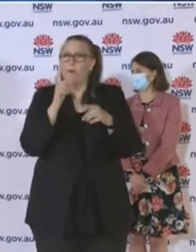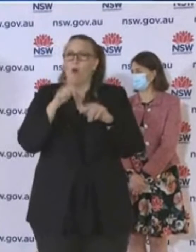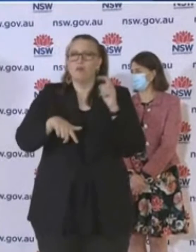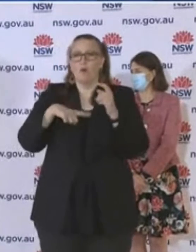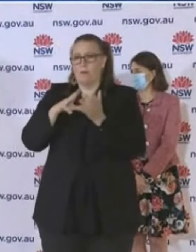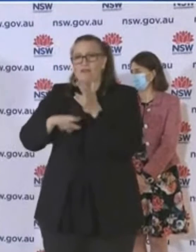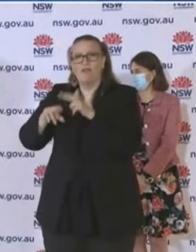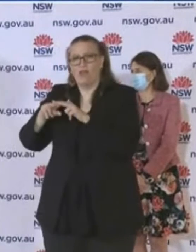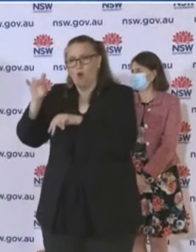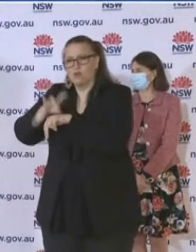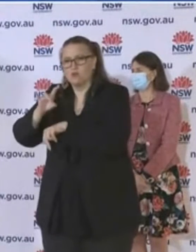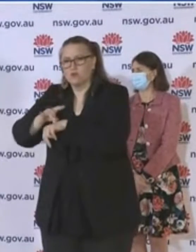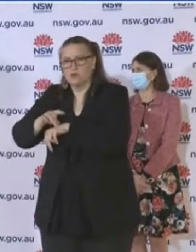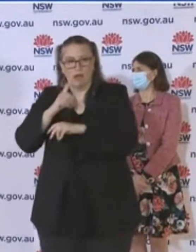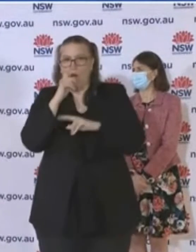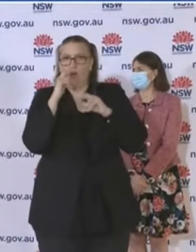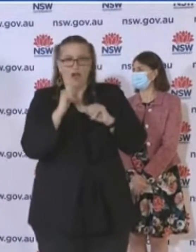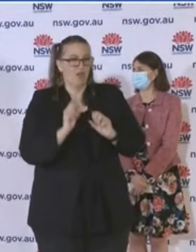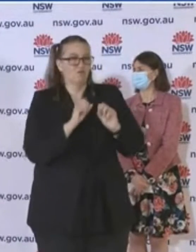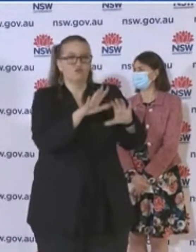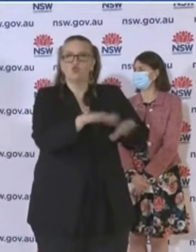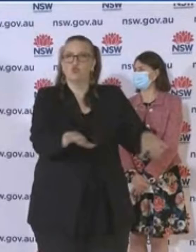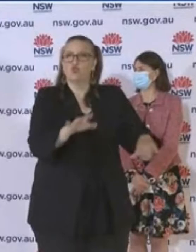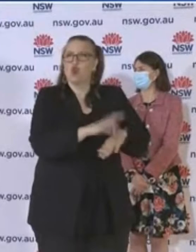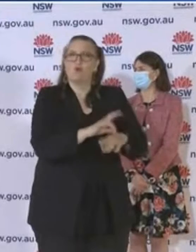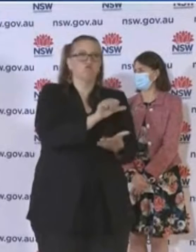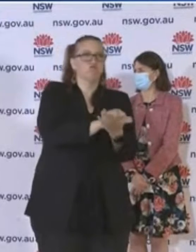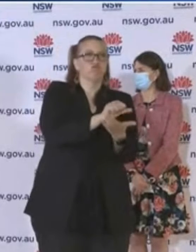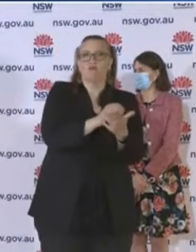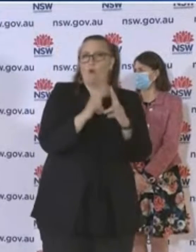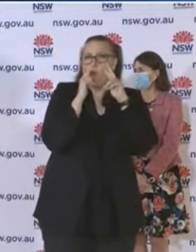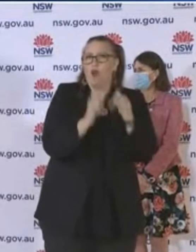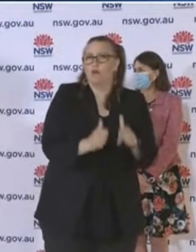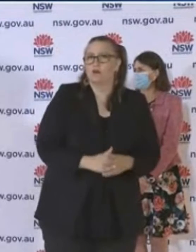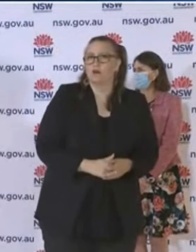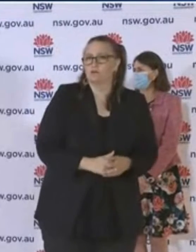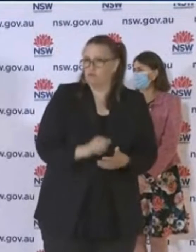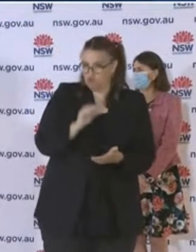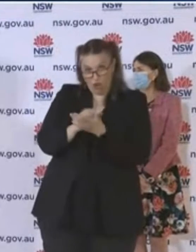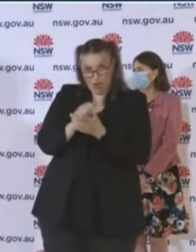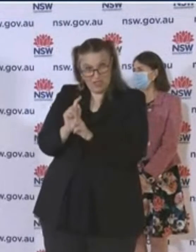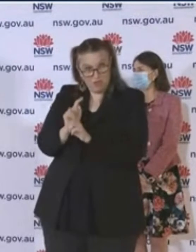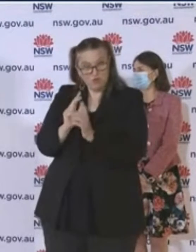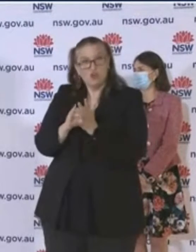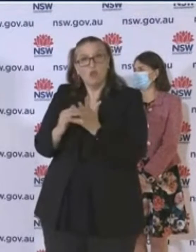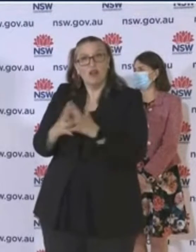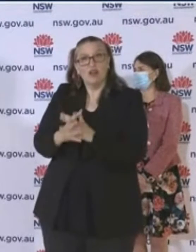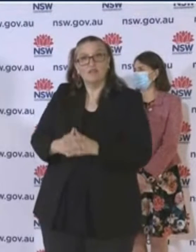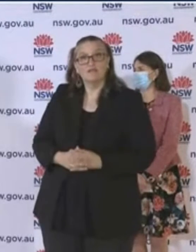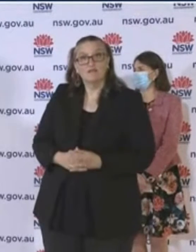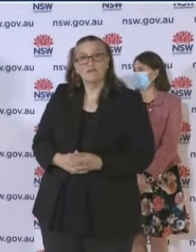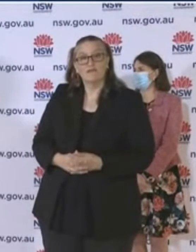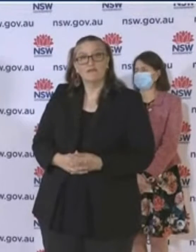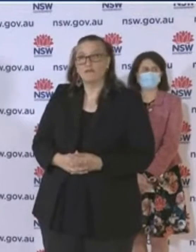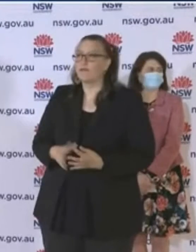exact figures, but certainly there are some people go to hospital for a variety of reasons, and we in the special